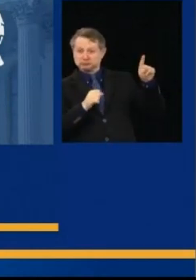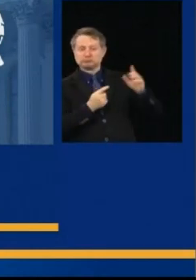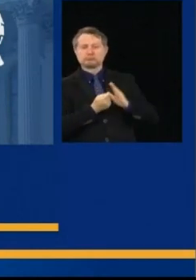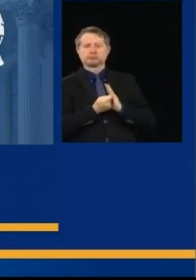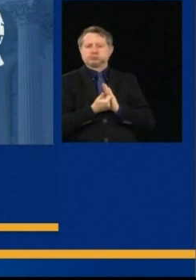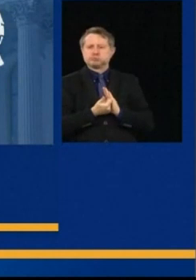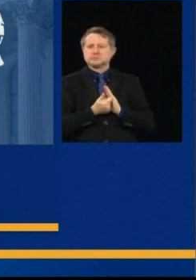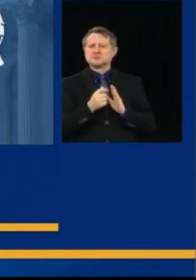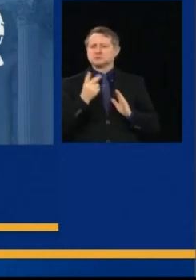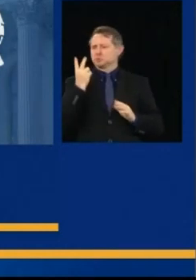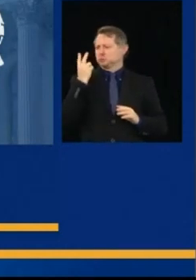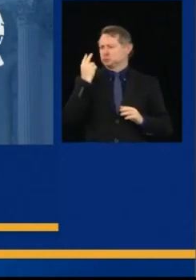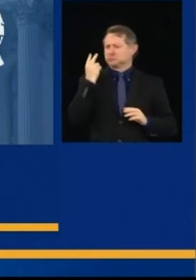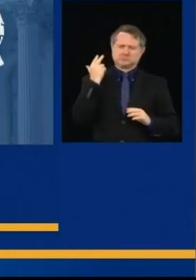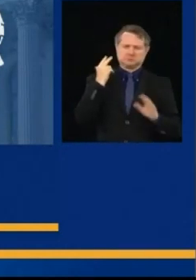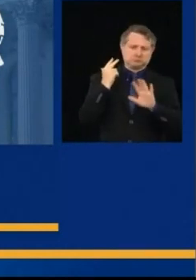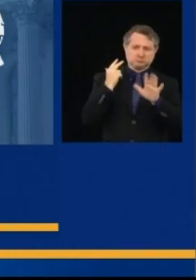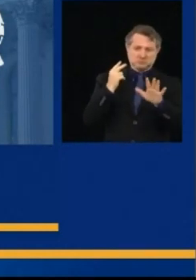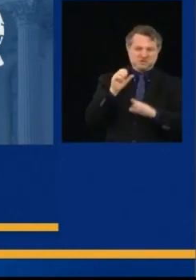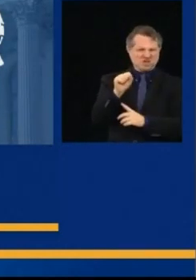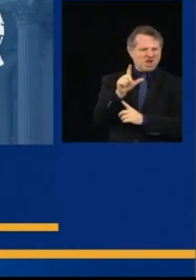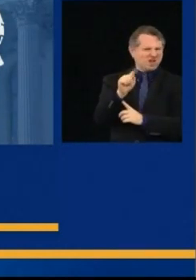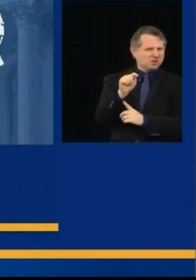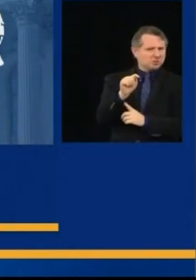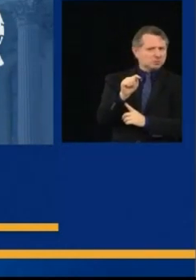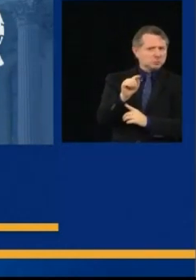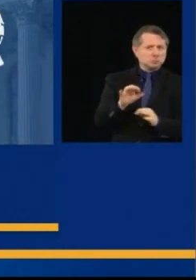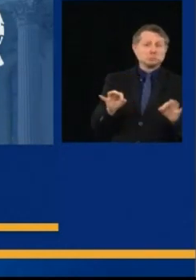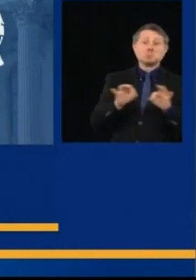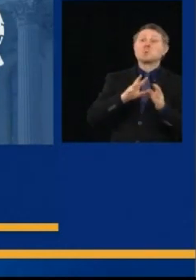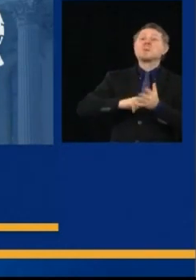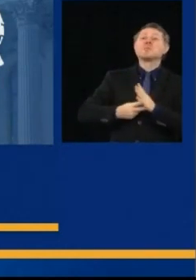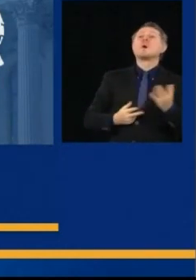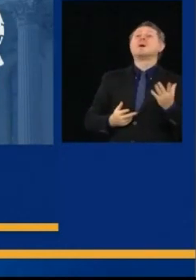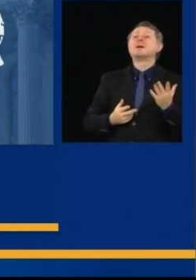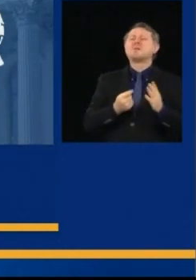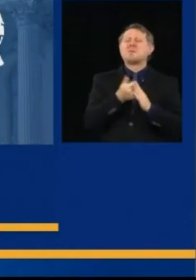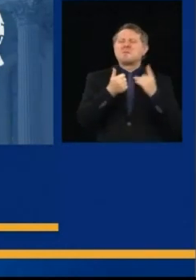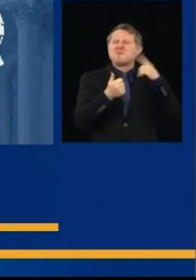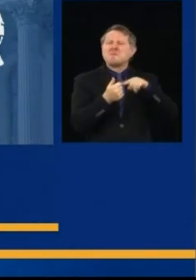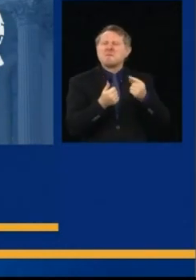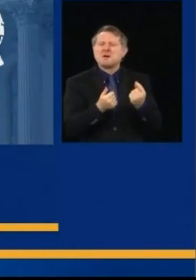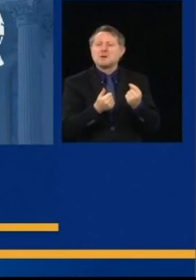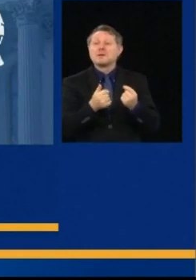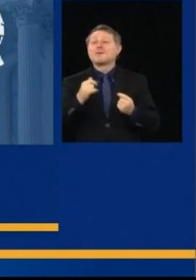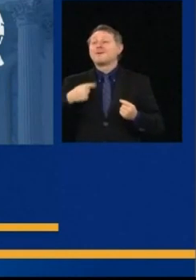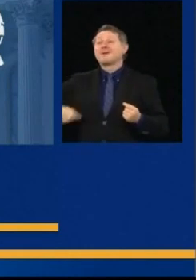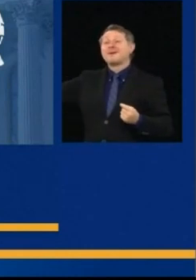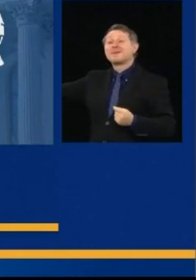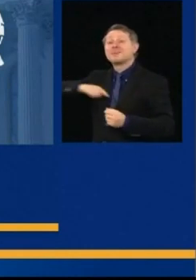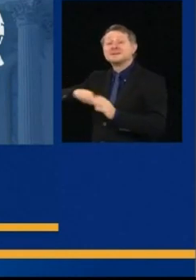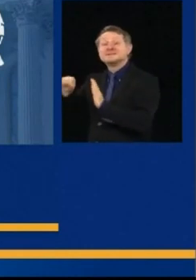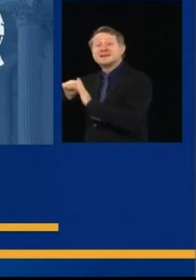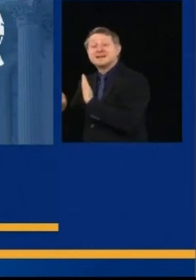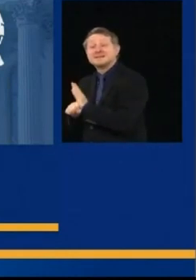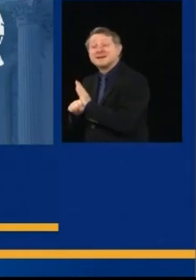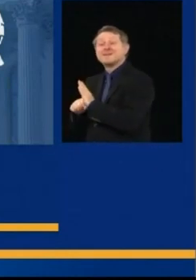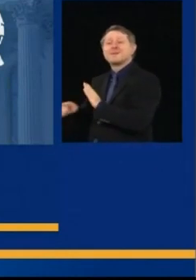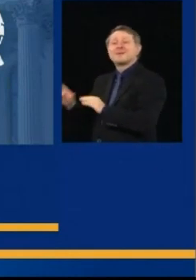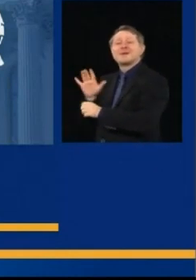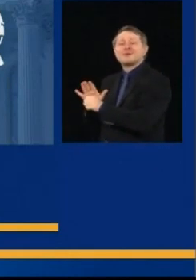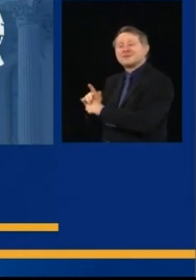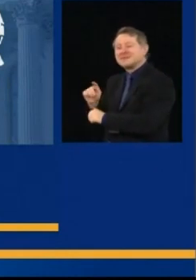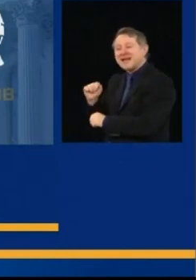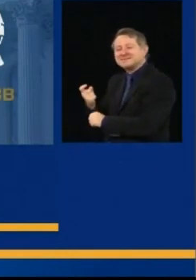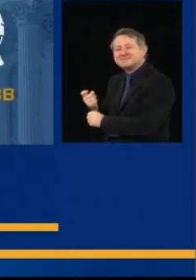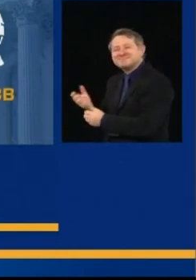Washington. It increases the taxes of homeowners in certain